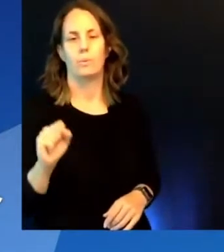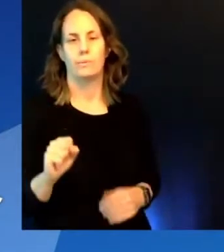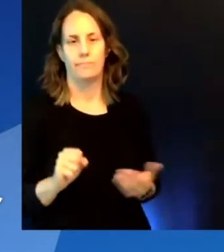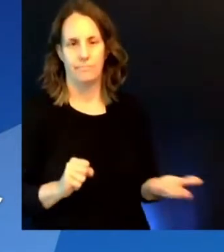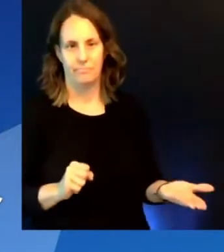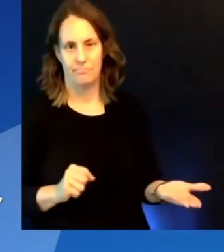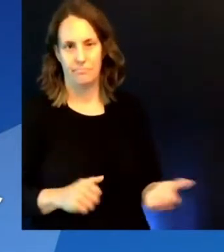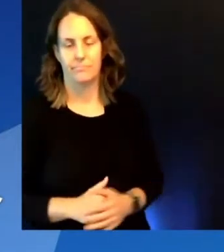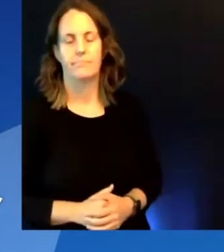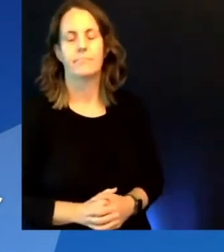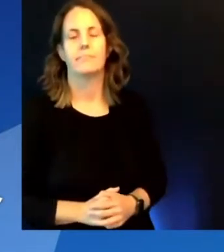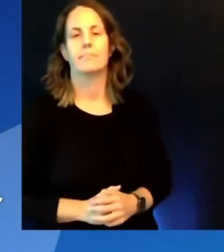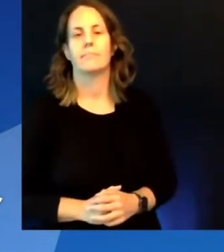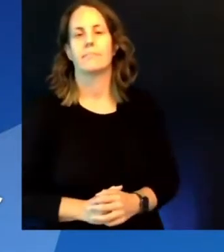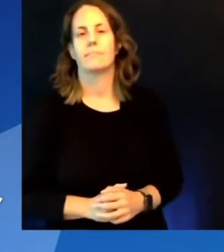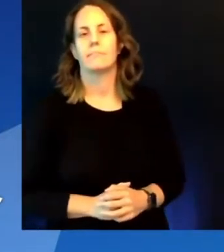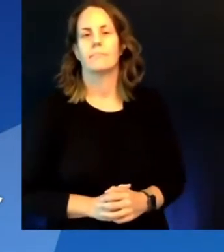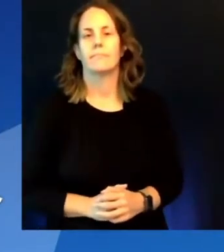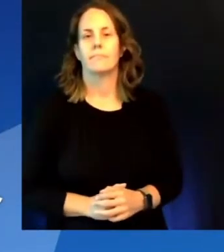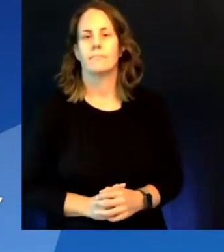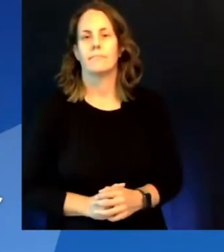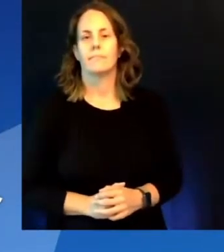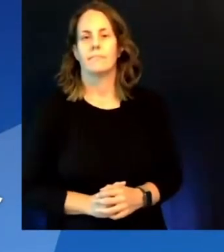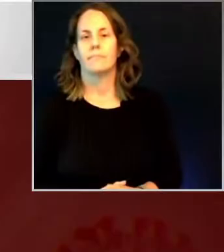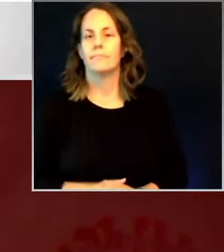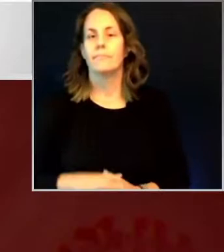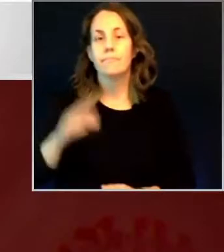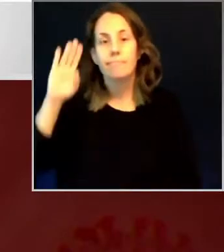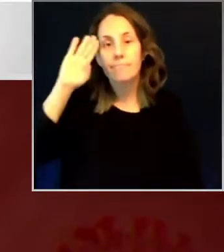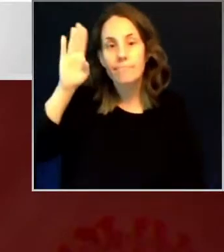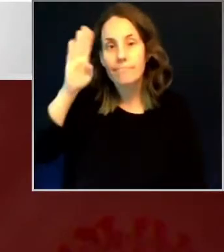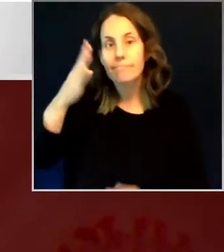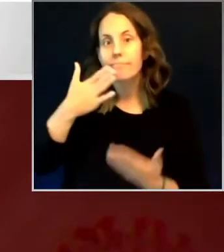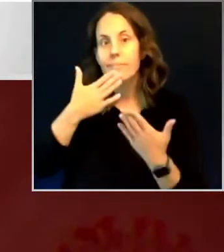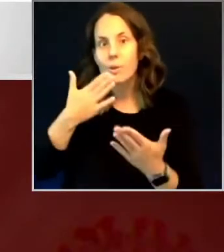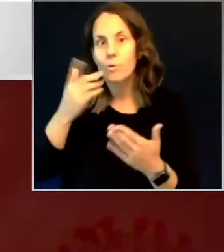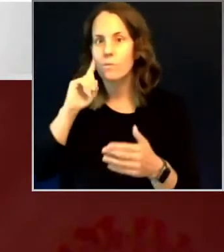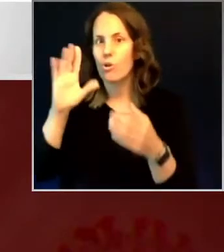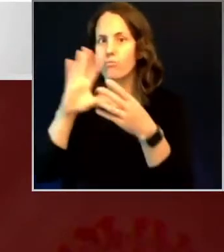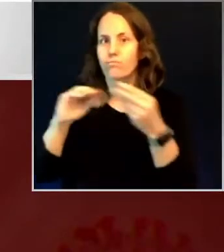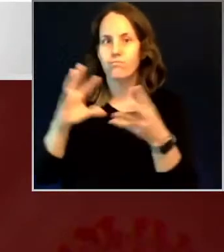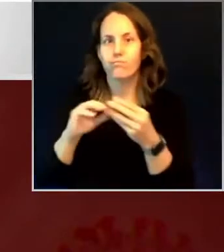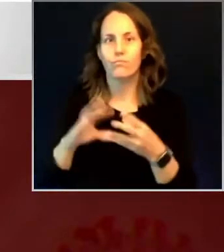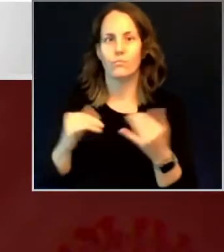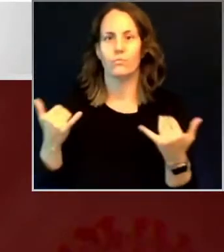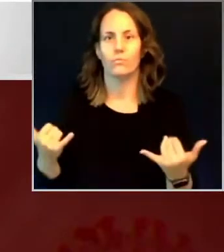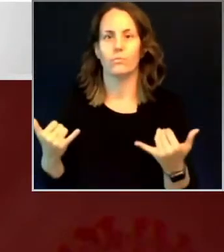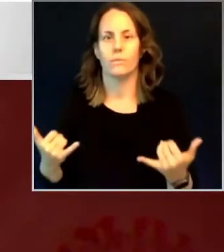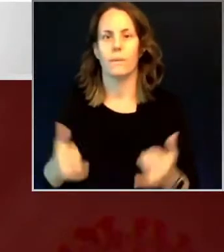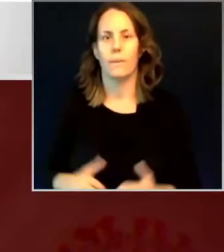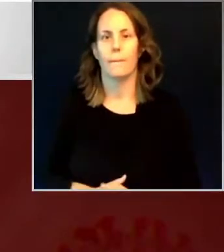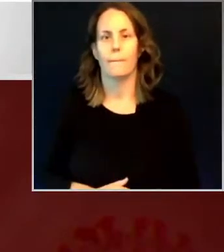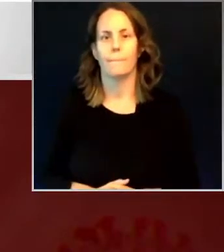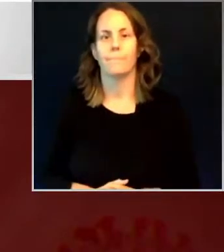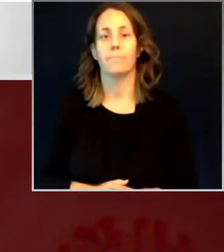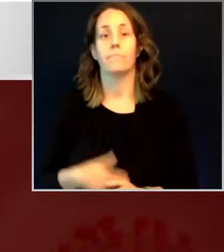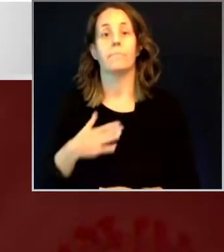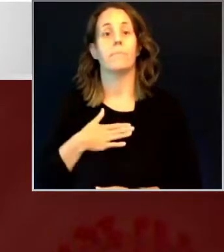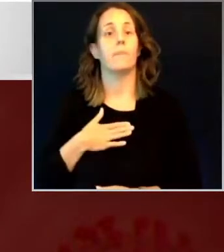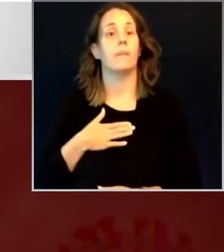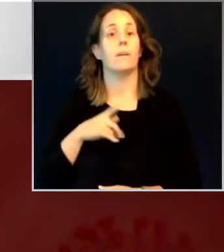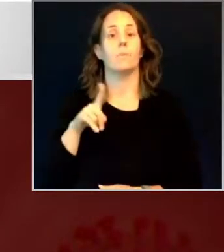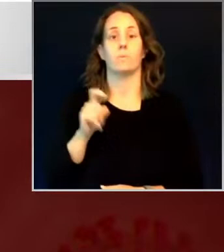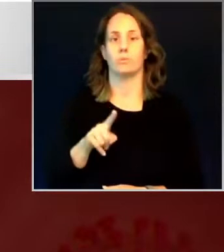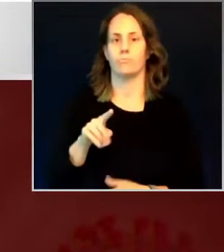Hi, thanks for holding this. To follow up on some of the immunocompromised questions, do you know how many people would be